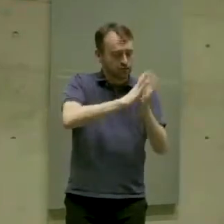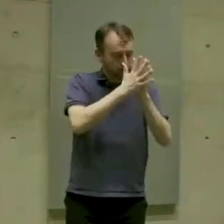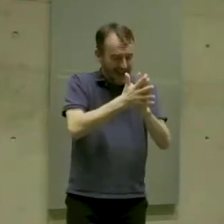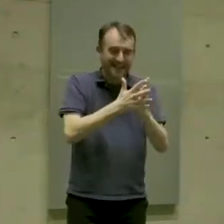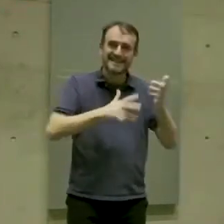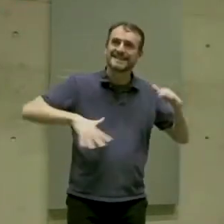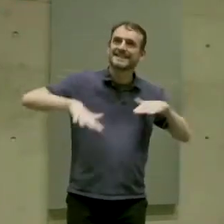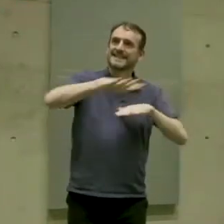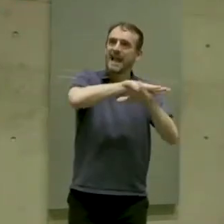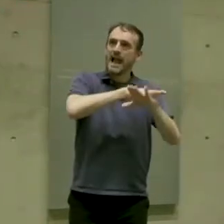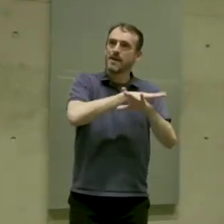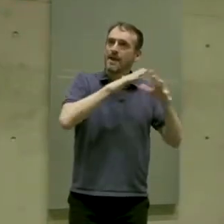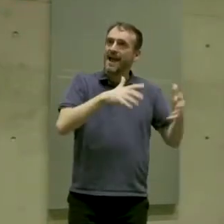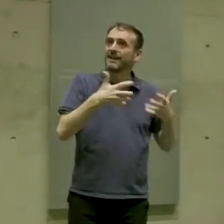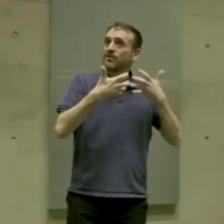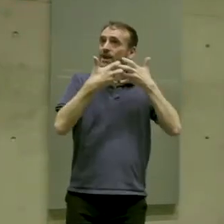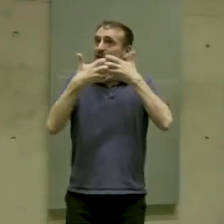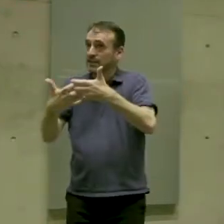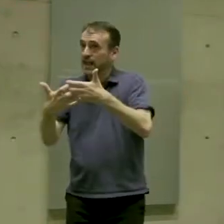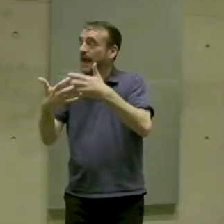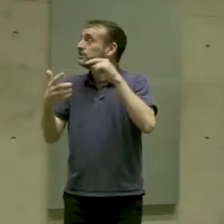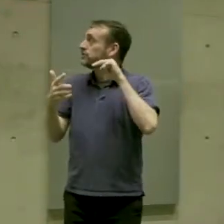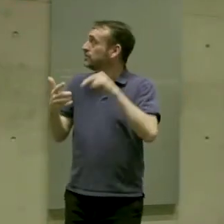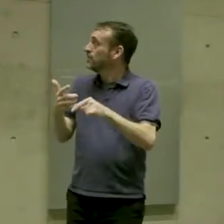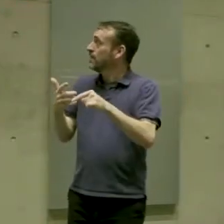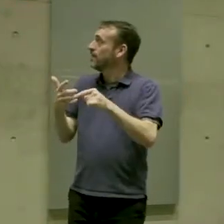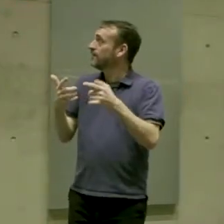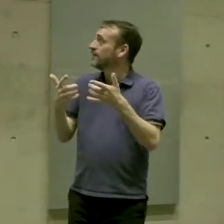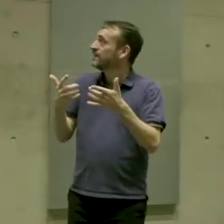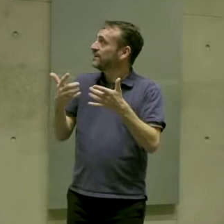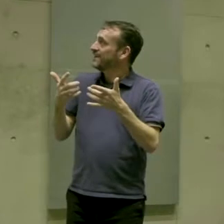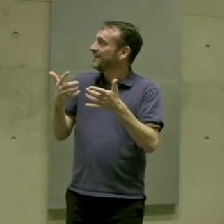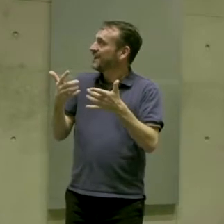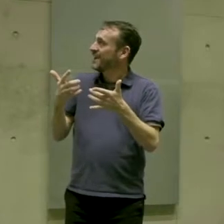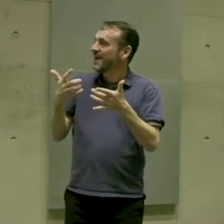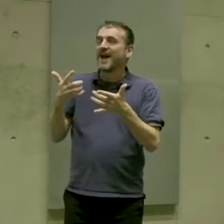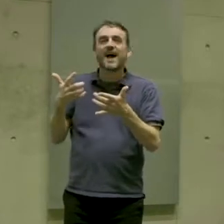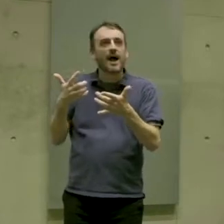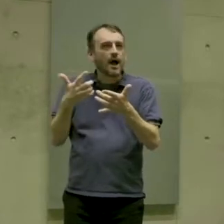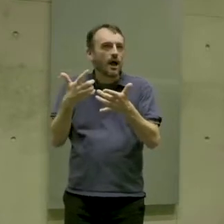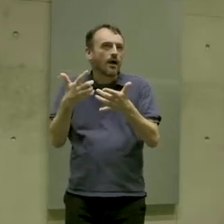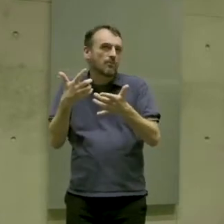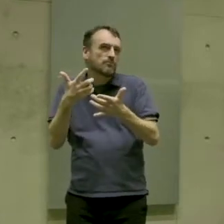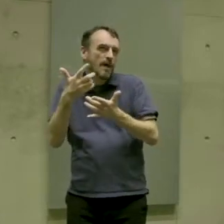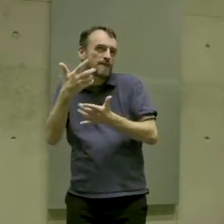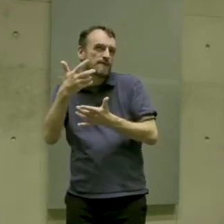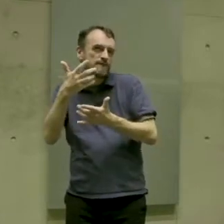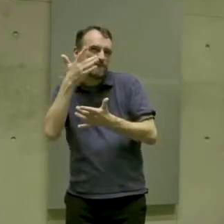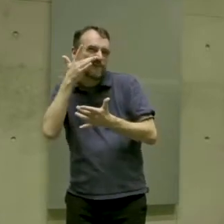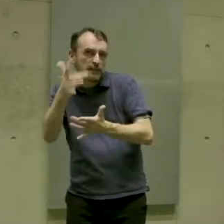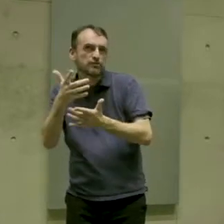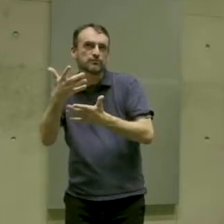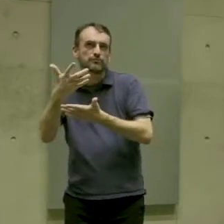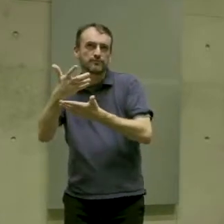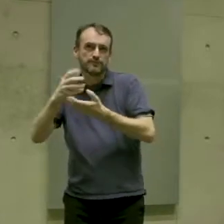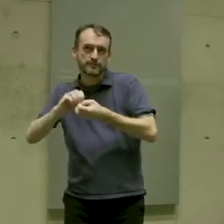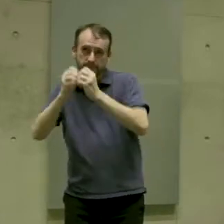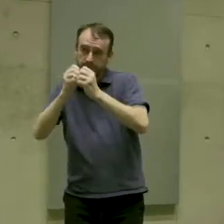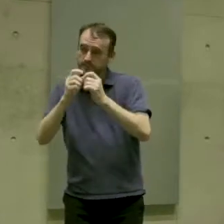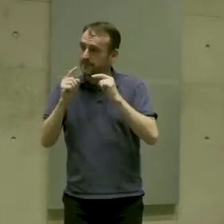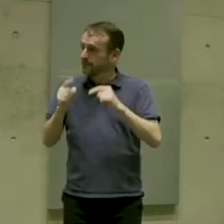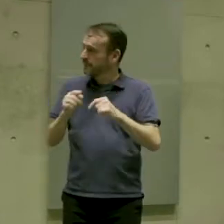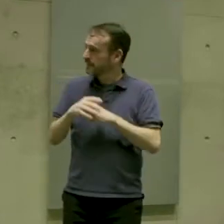hypertext fiction. Now I am looking really pleased with myself because I was like, I'm finally done. So I hadn't discovered